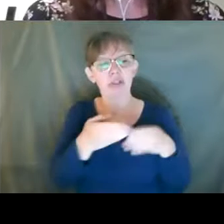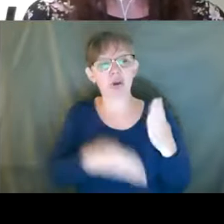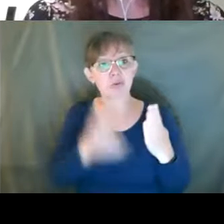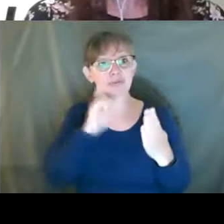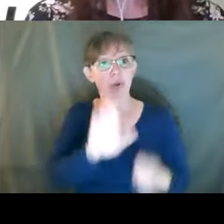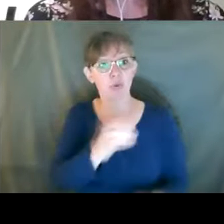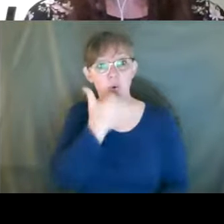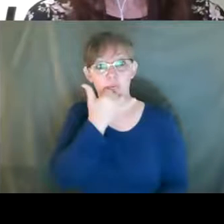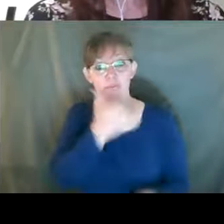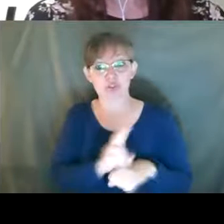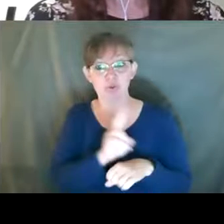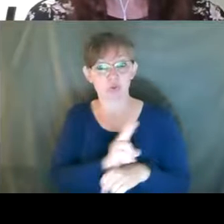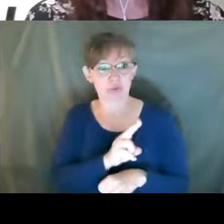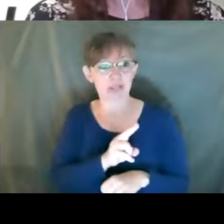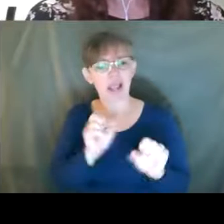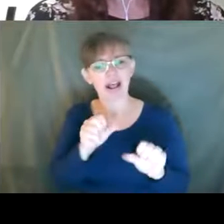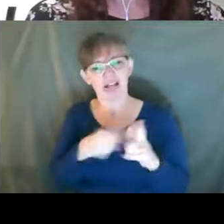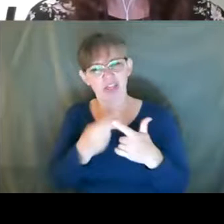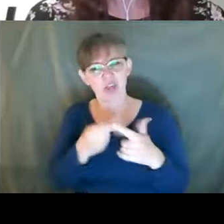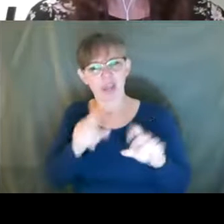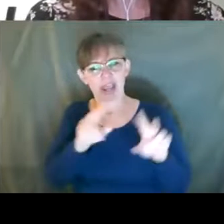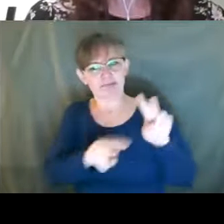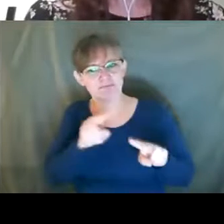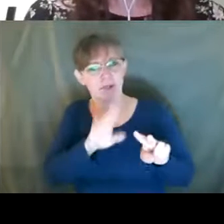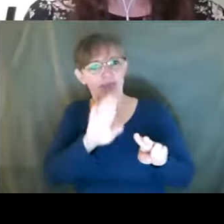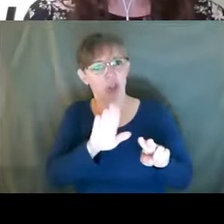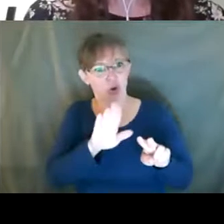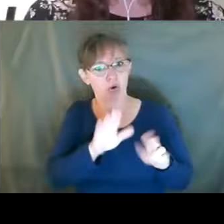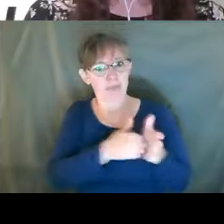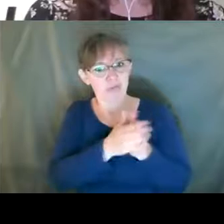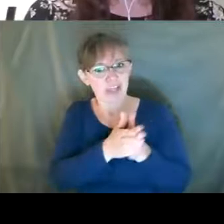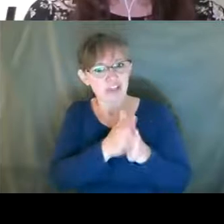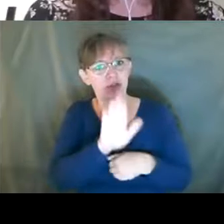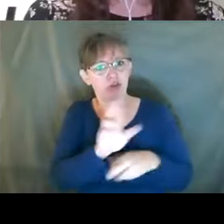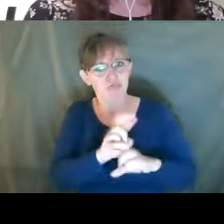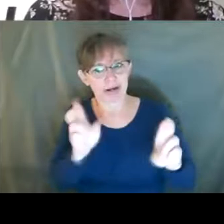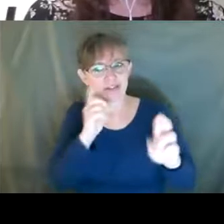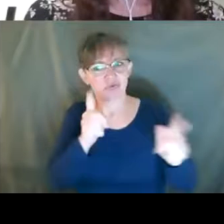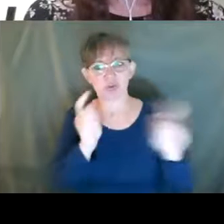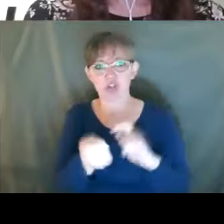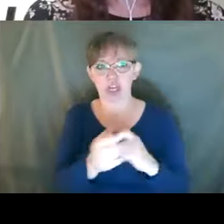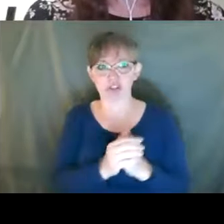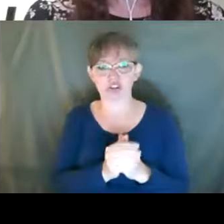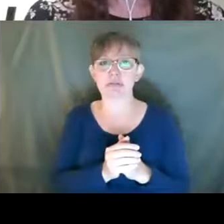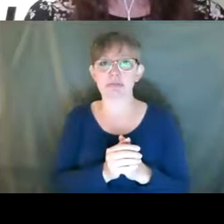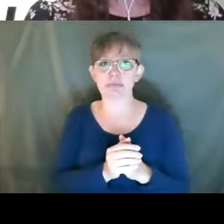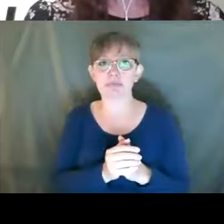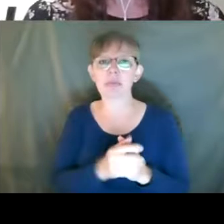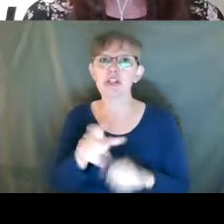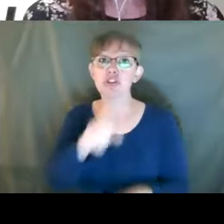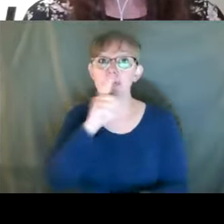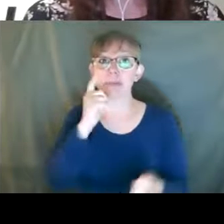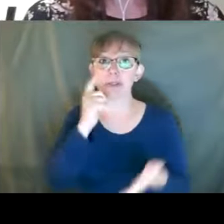you can gauge their motivation and readiness for change. It should be noted that some of these